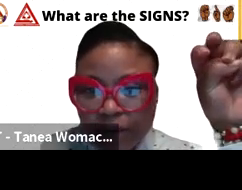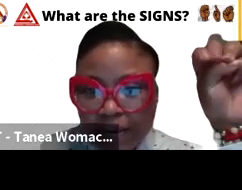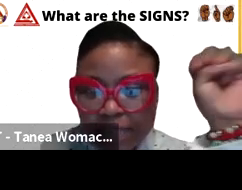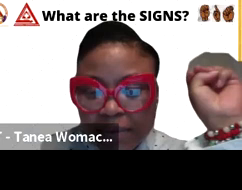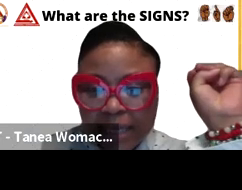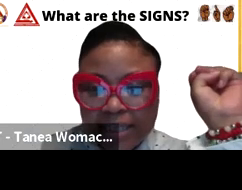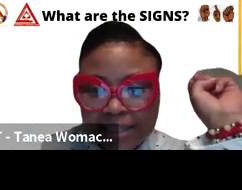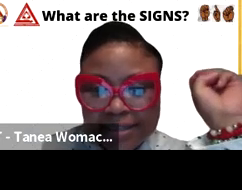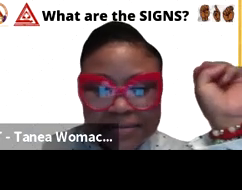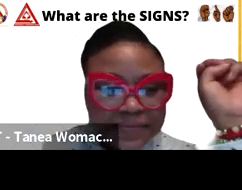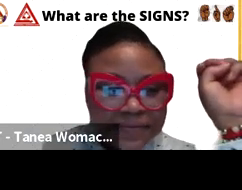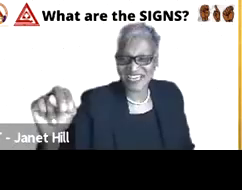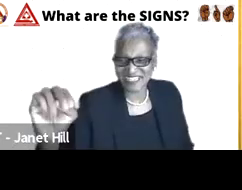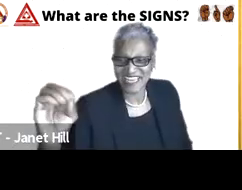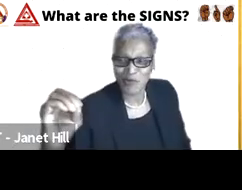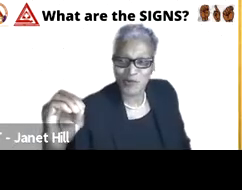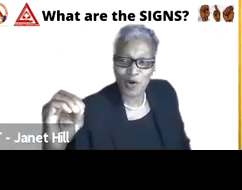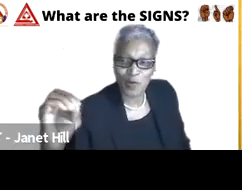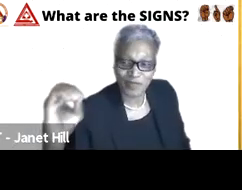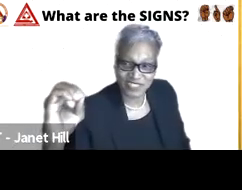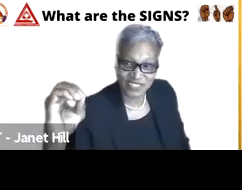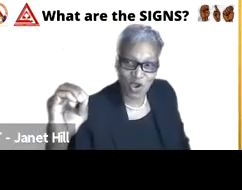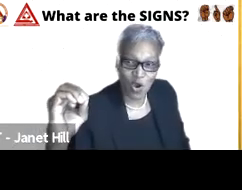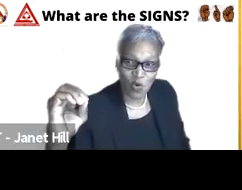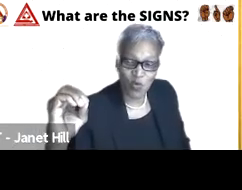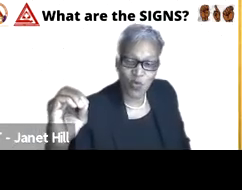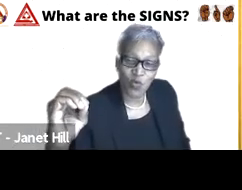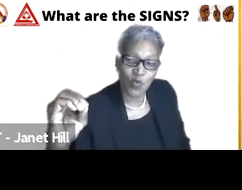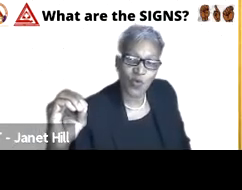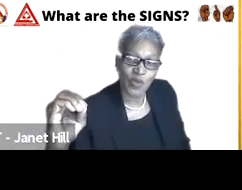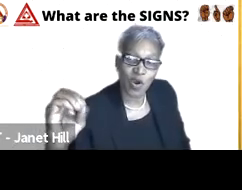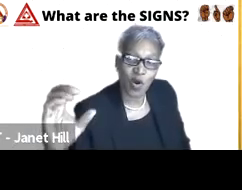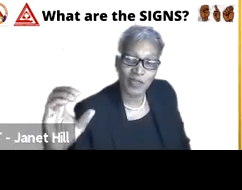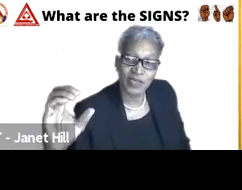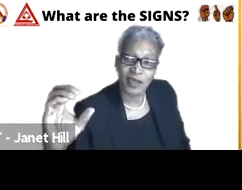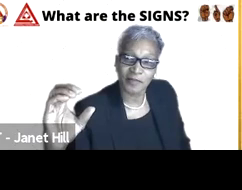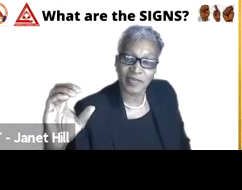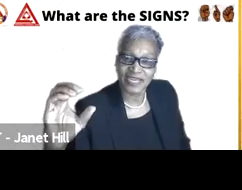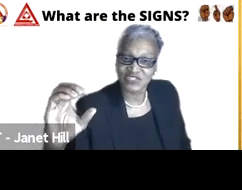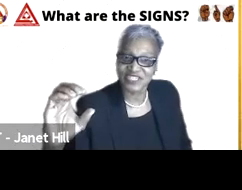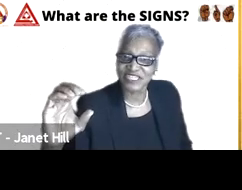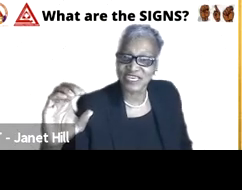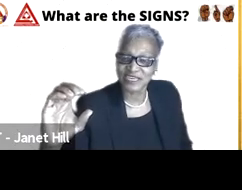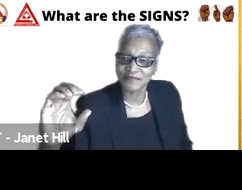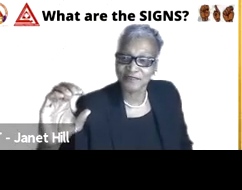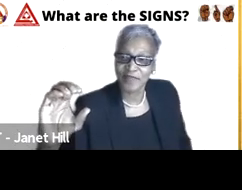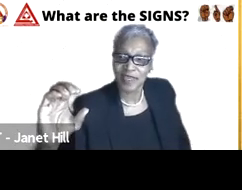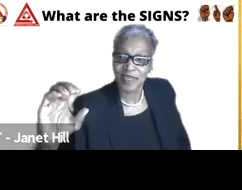with the three humps, that makes sense. Yes. Now when we open, this is the O. When we open it up, it's a